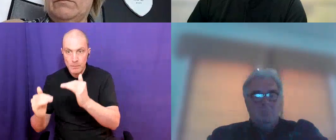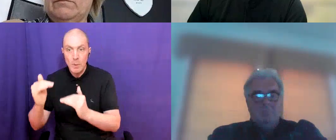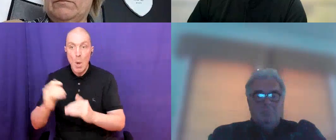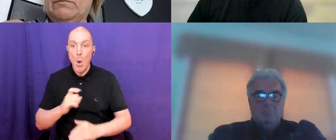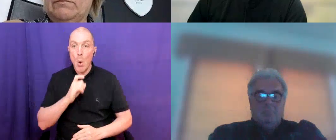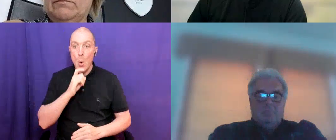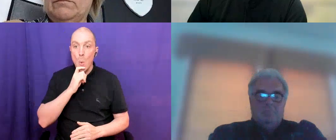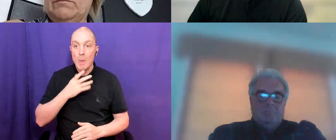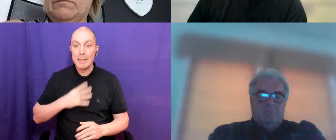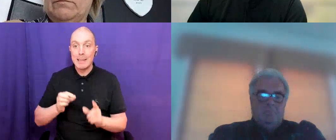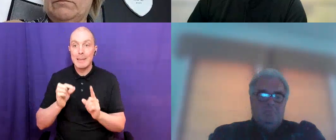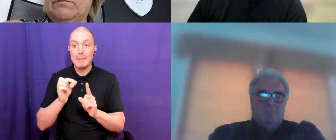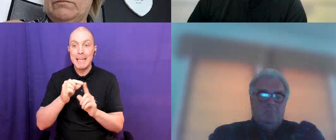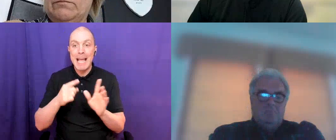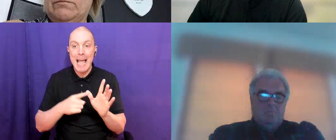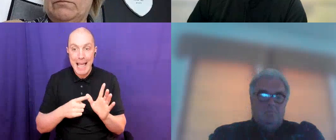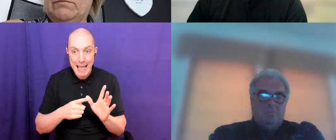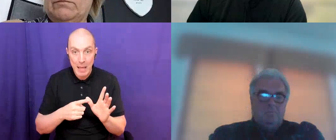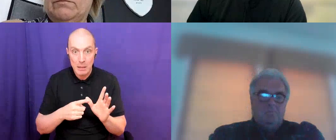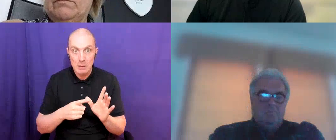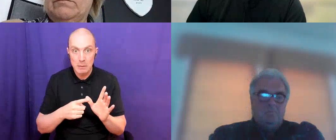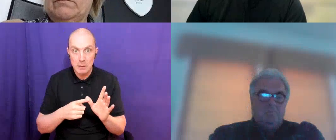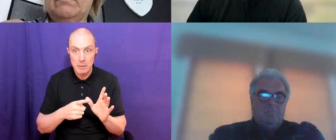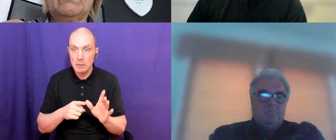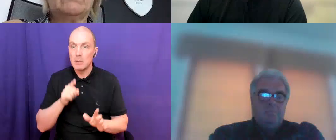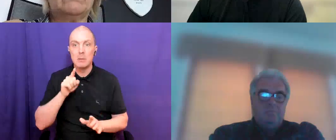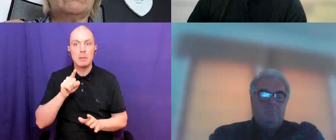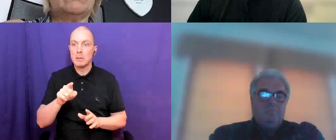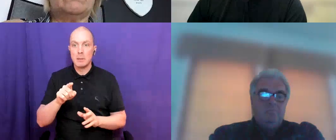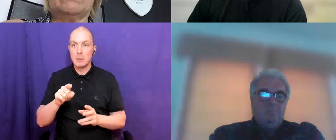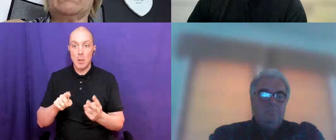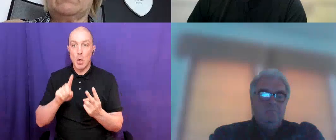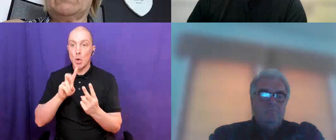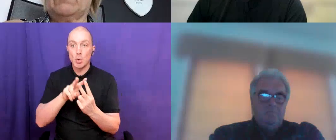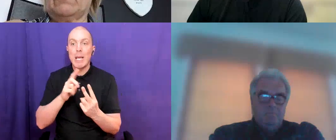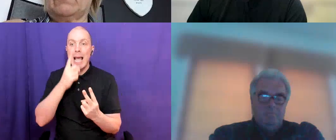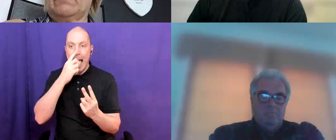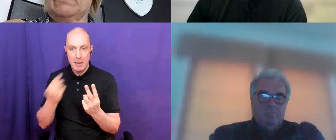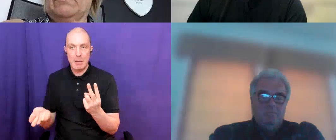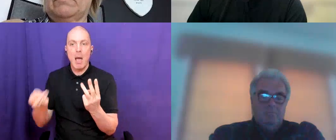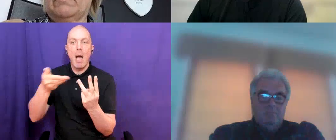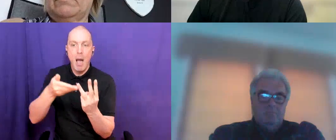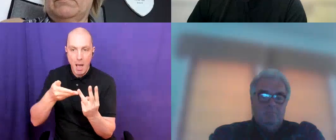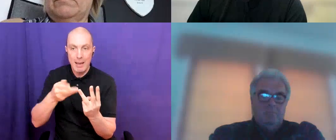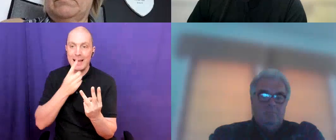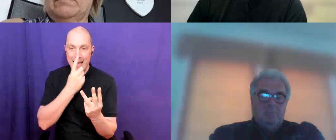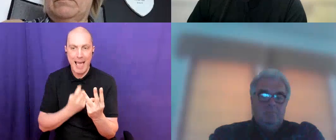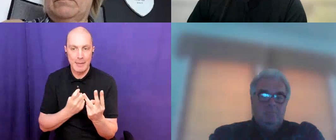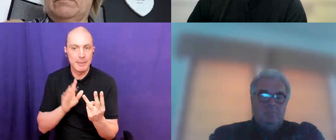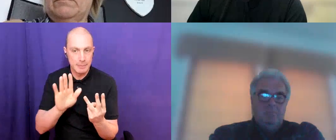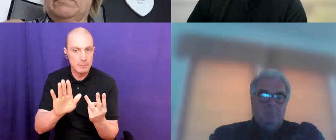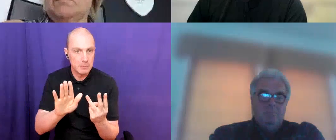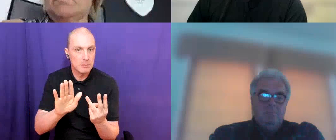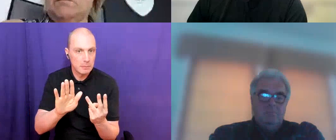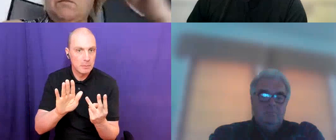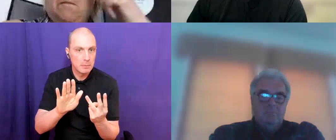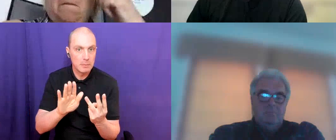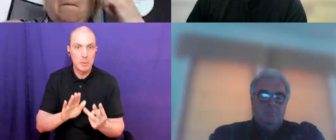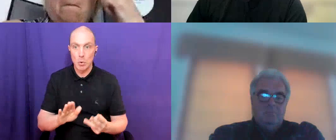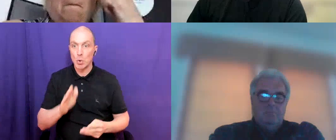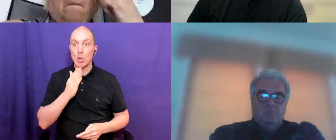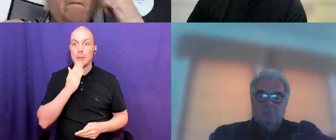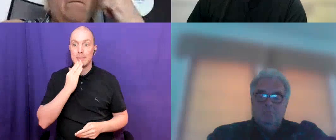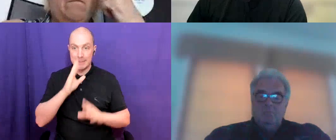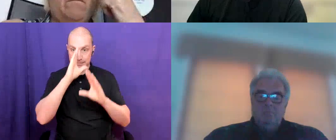assistance, should I say, would not count towards your 2 persons. And if you can identify that